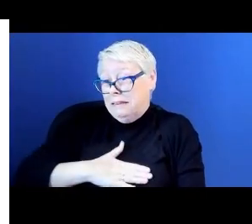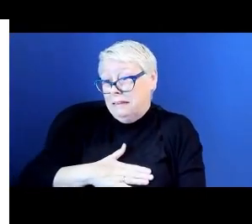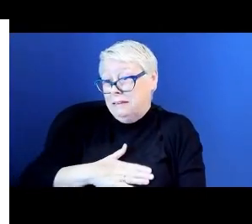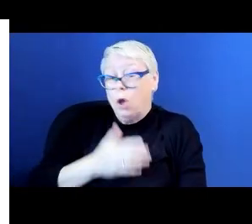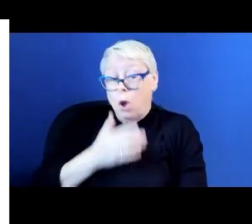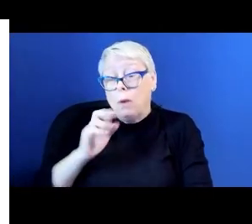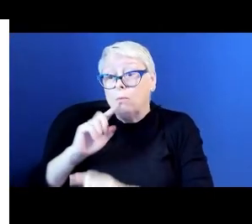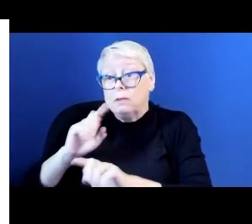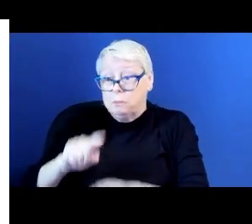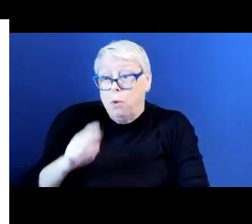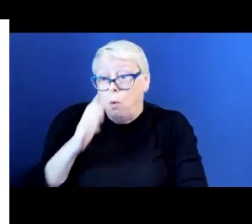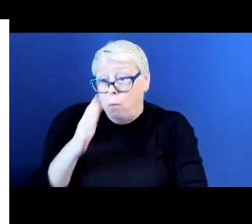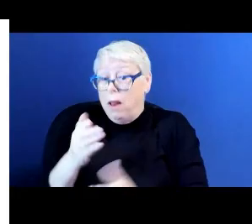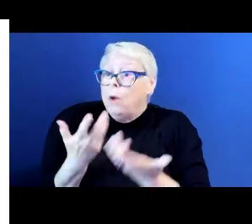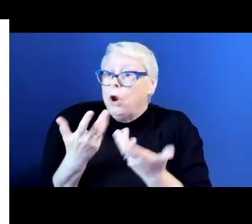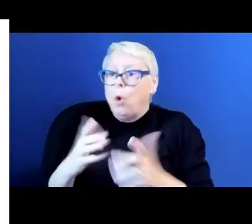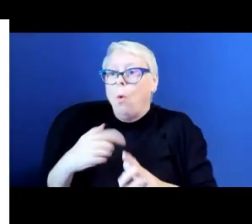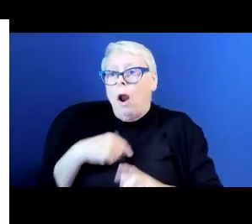these questions for you.